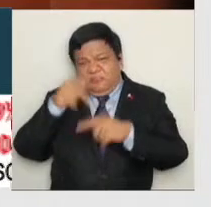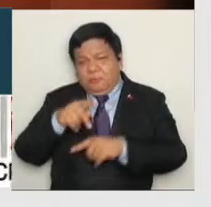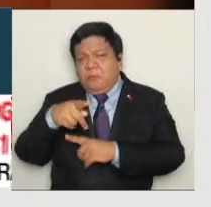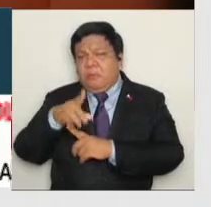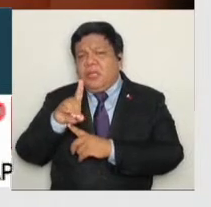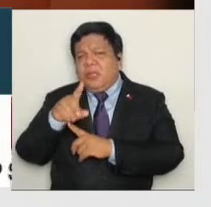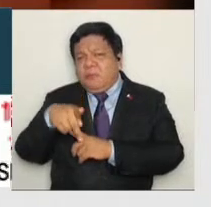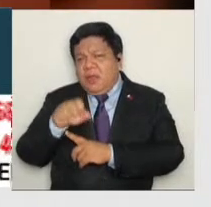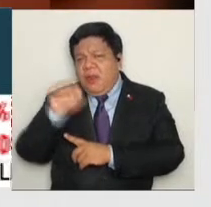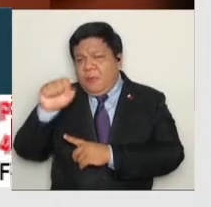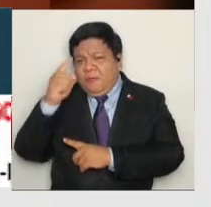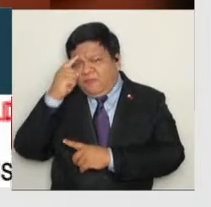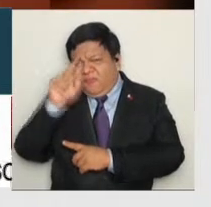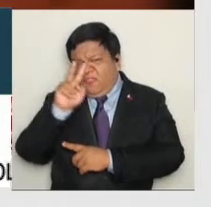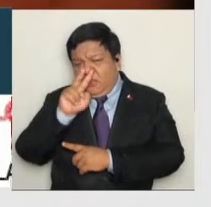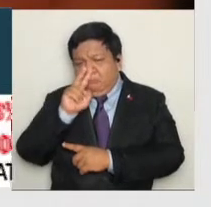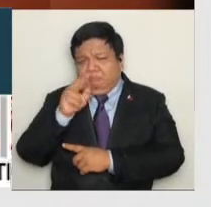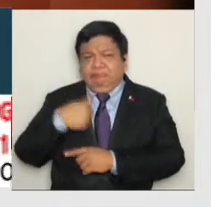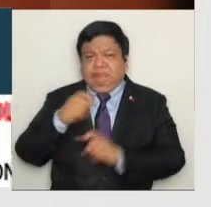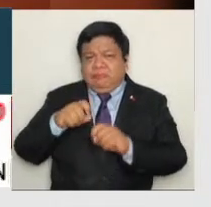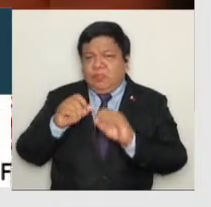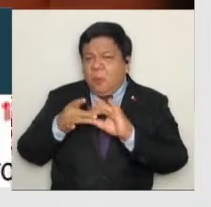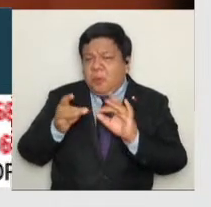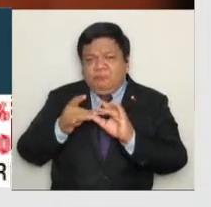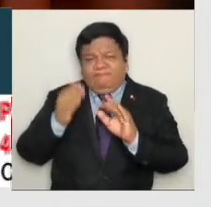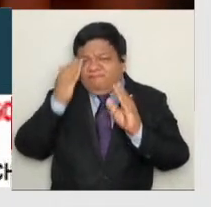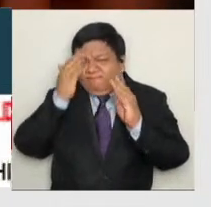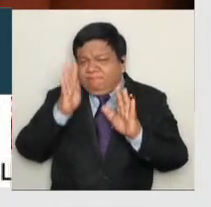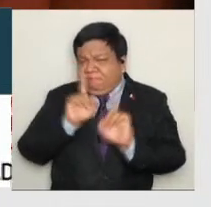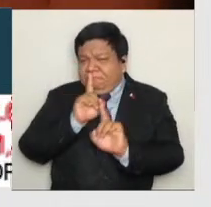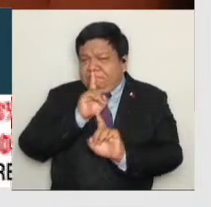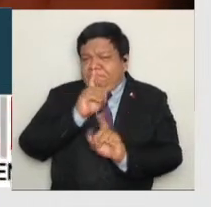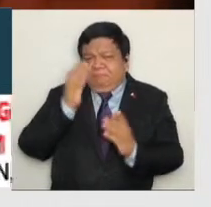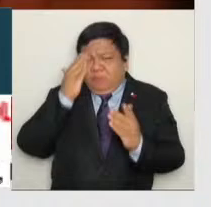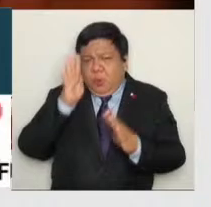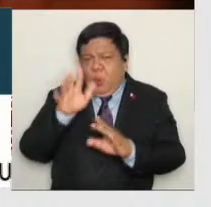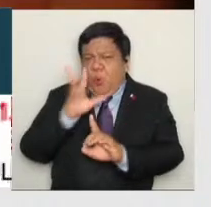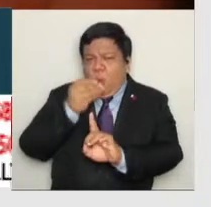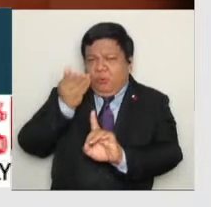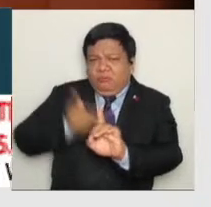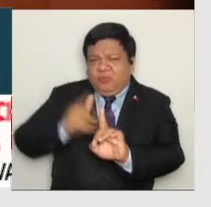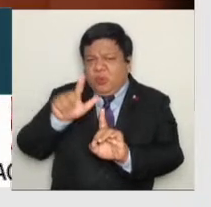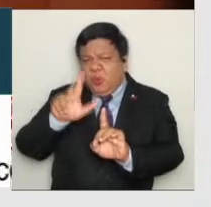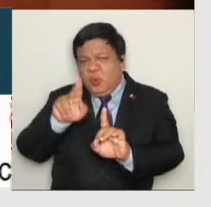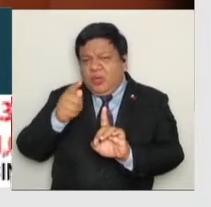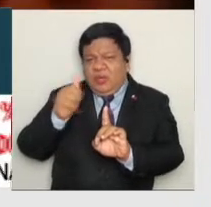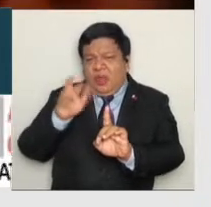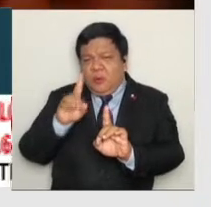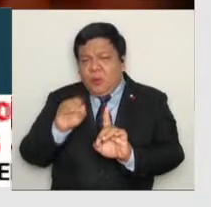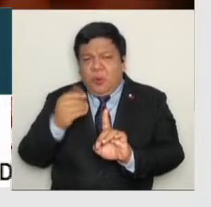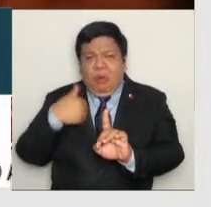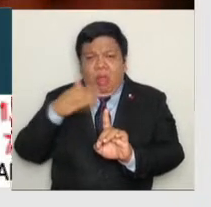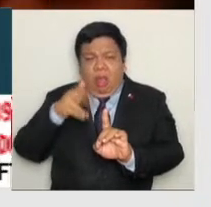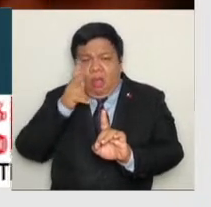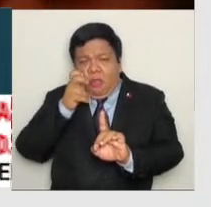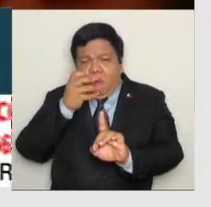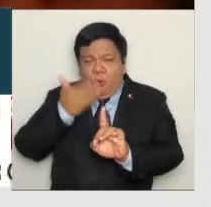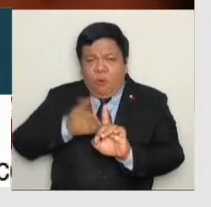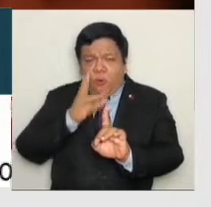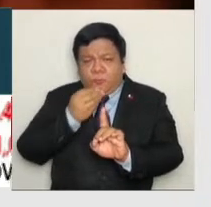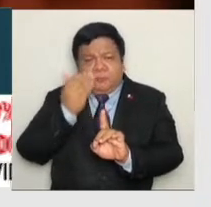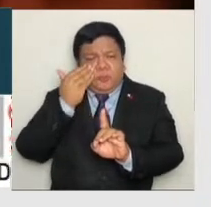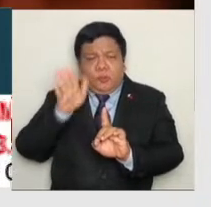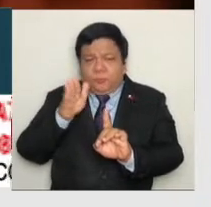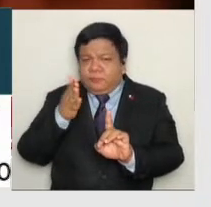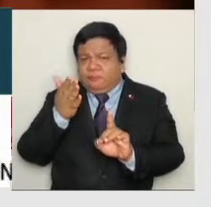Fuerte Visayas. So I'm sorry, I can't comment on what he says. I don't know him, I haven't heard of him, and I don't know the context by which he